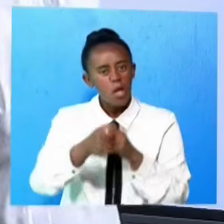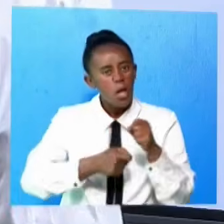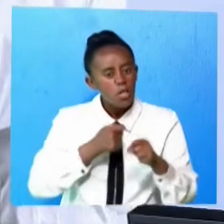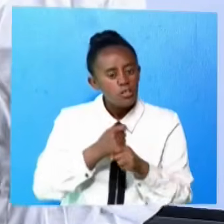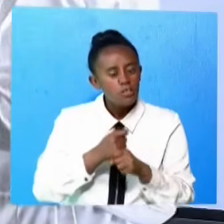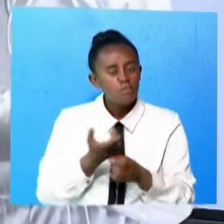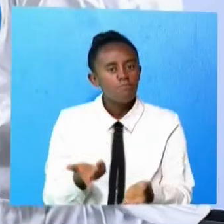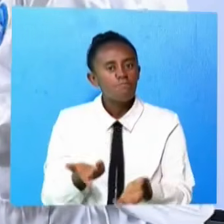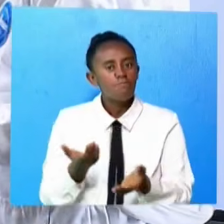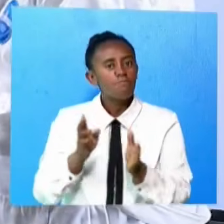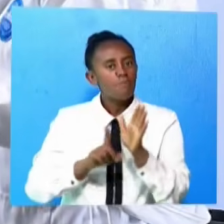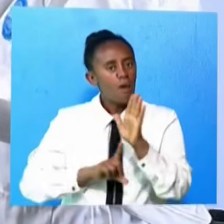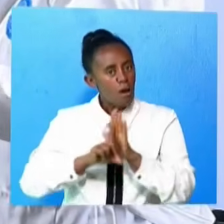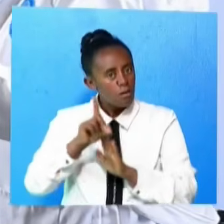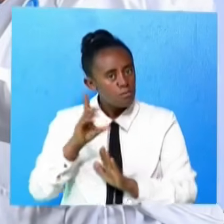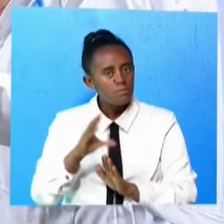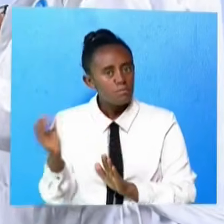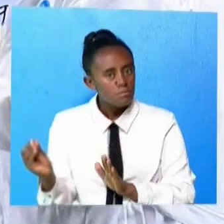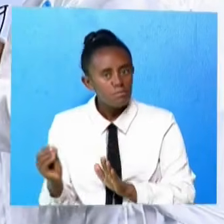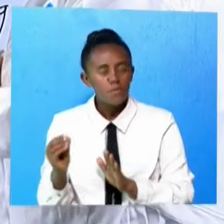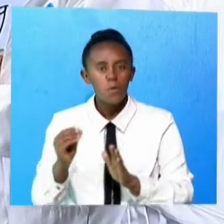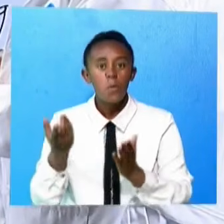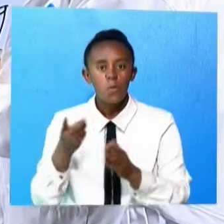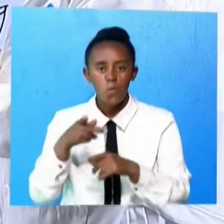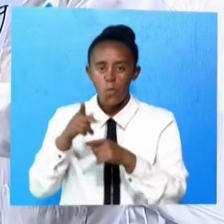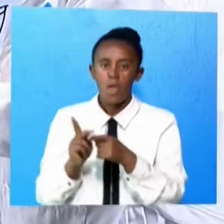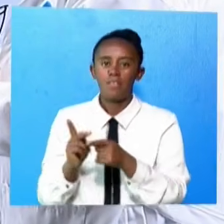age, height, and weight.